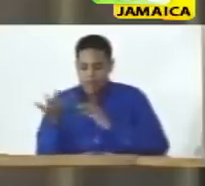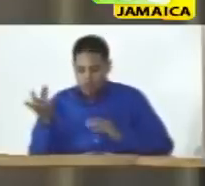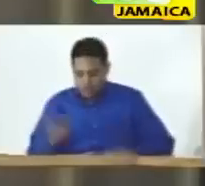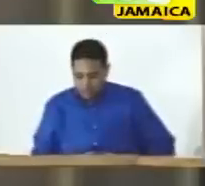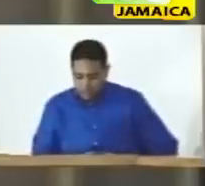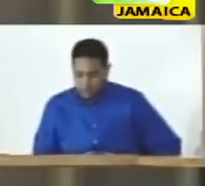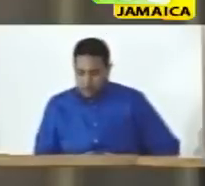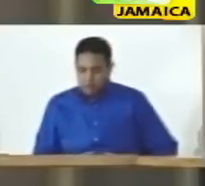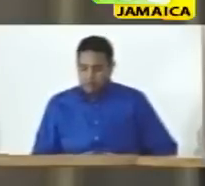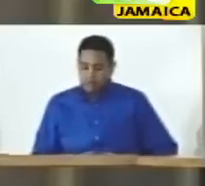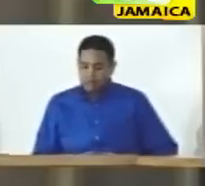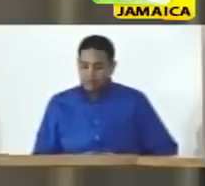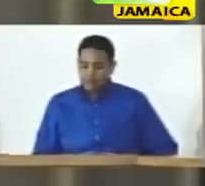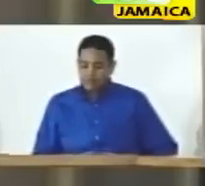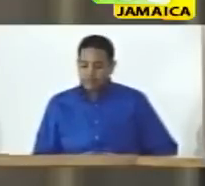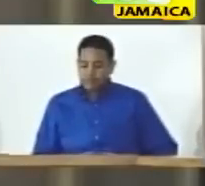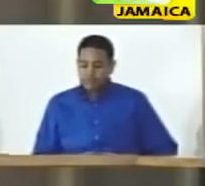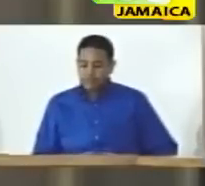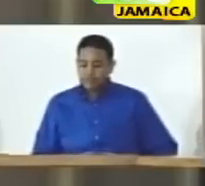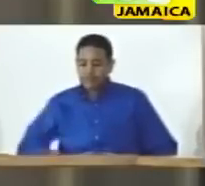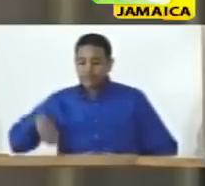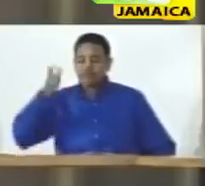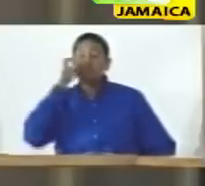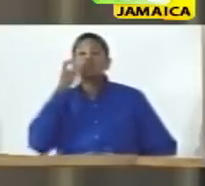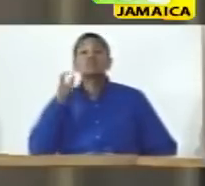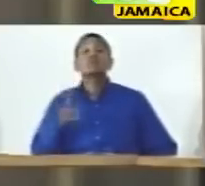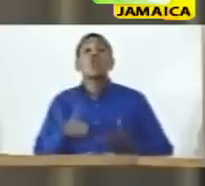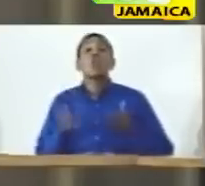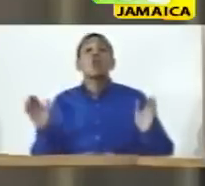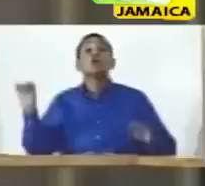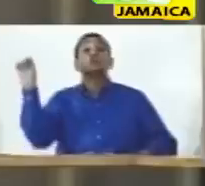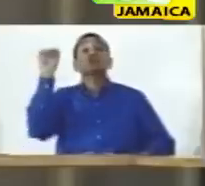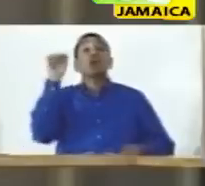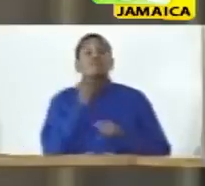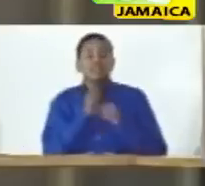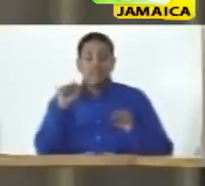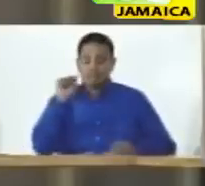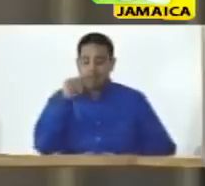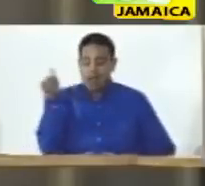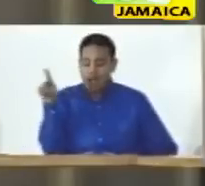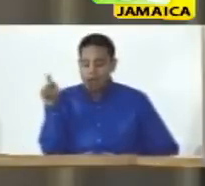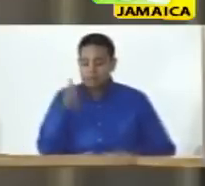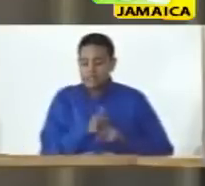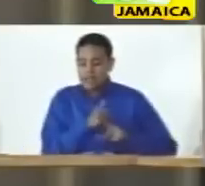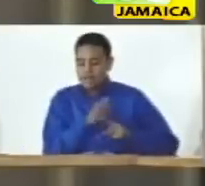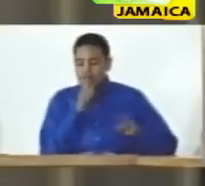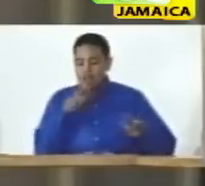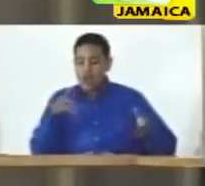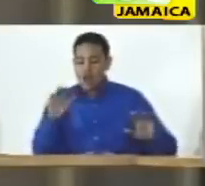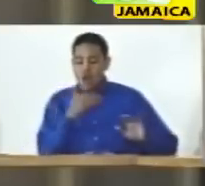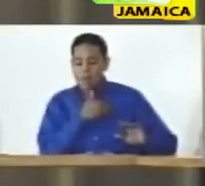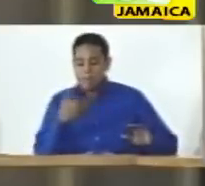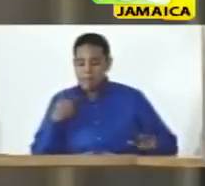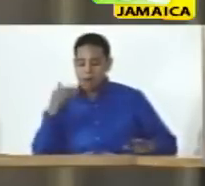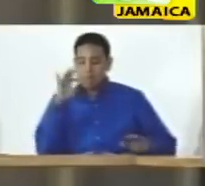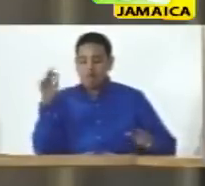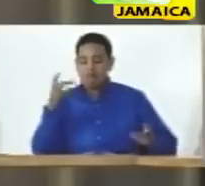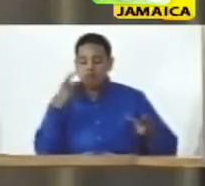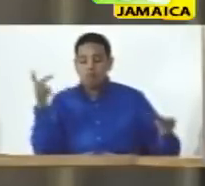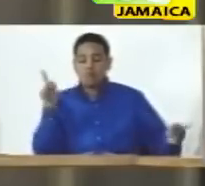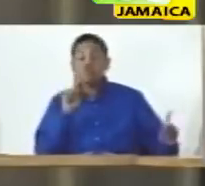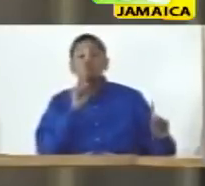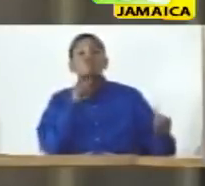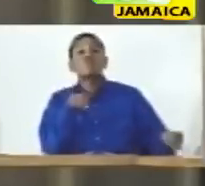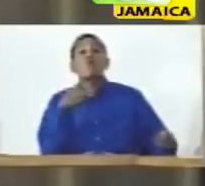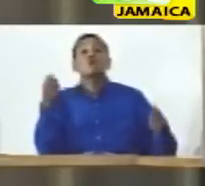The recently launched Drive Safe app, for example, allows members of the public